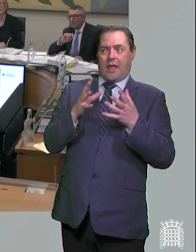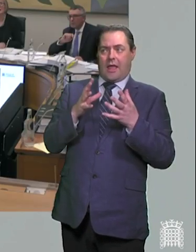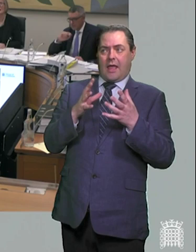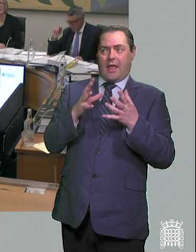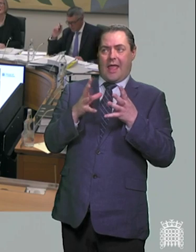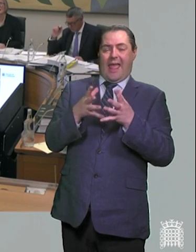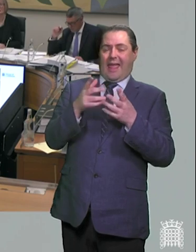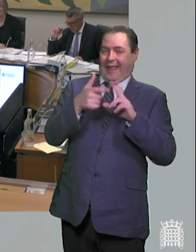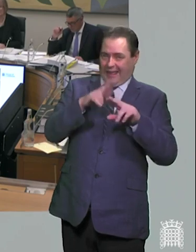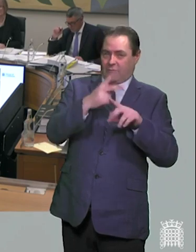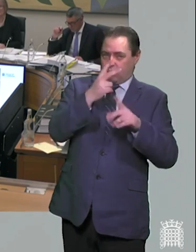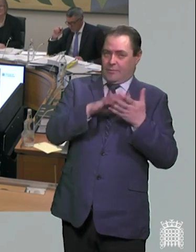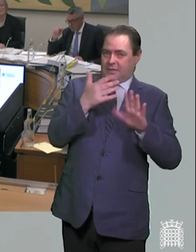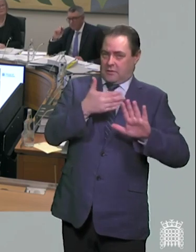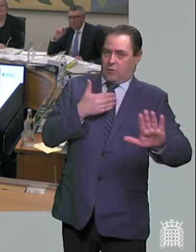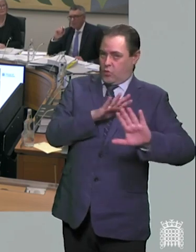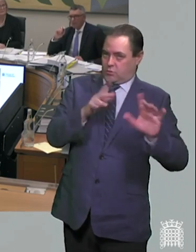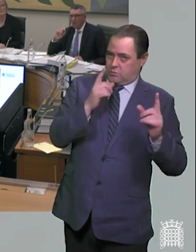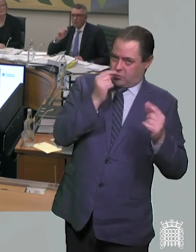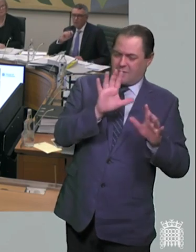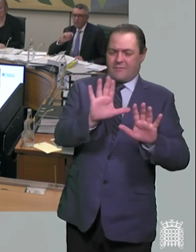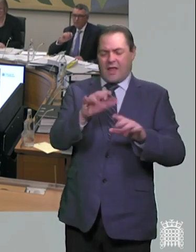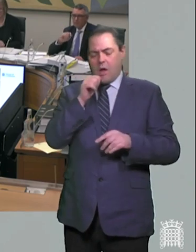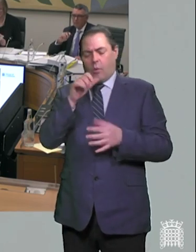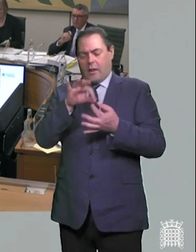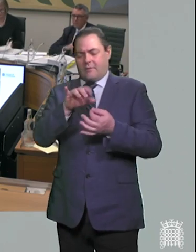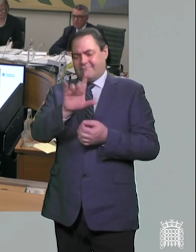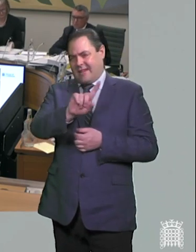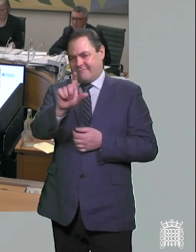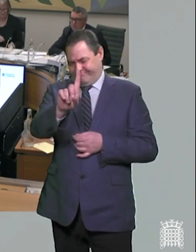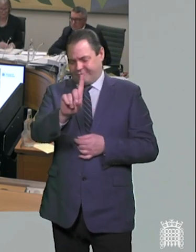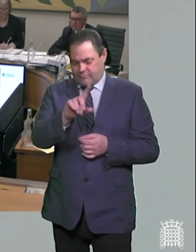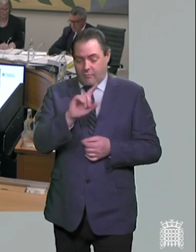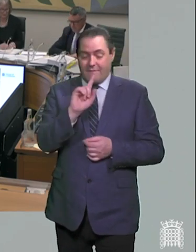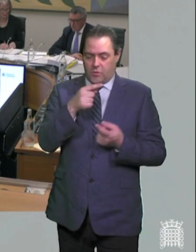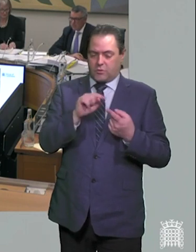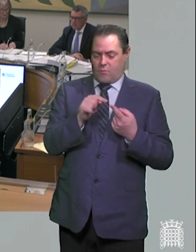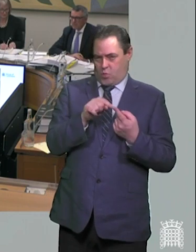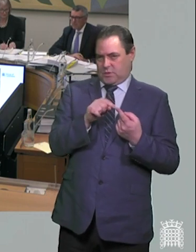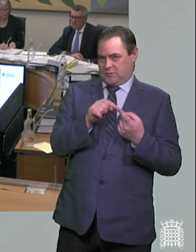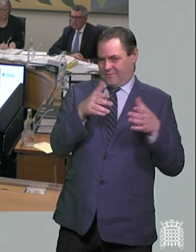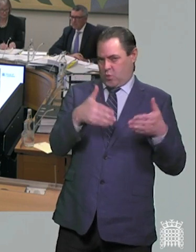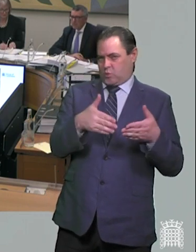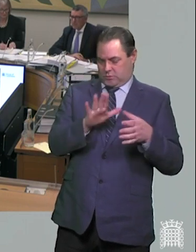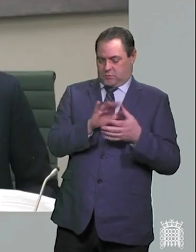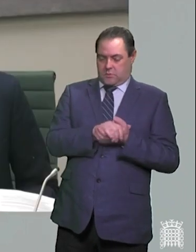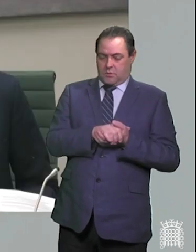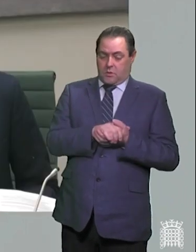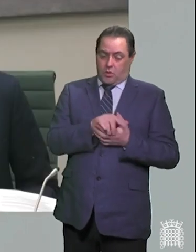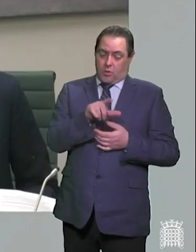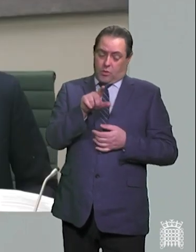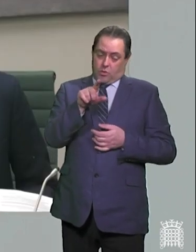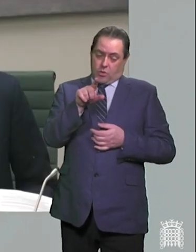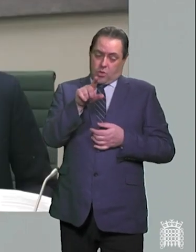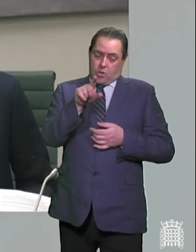were not viable. I'll come to that. But I think the first point is that it's fair to say that you didn't